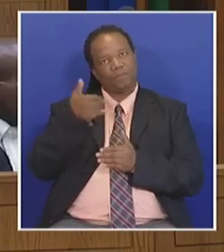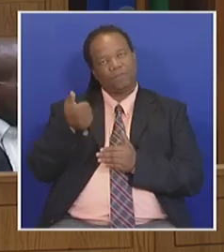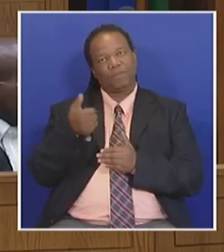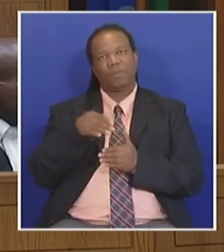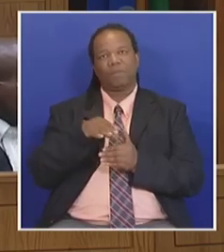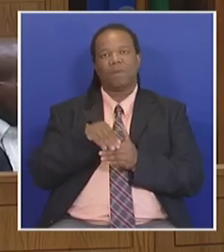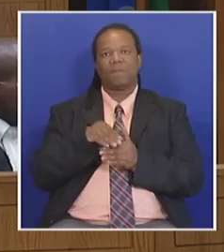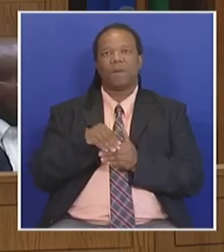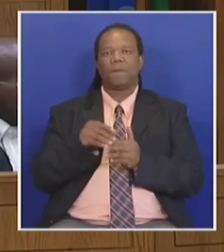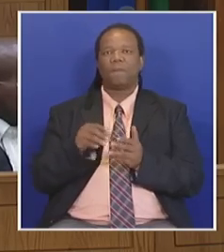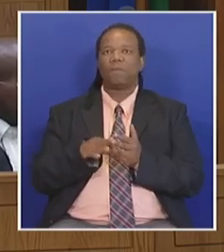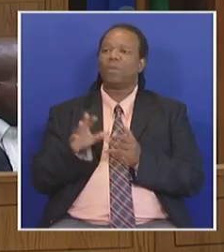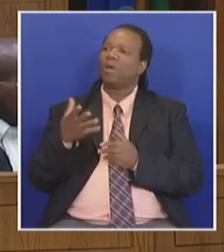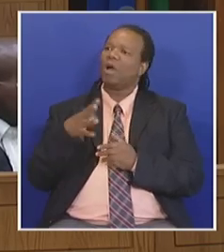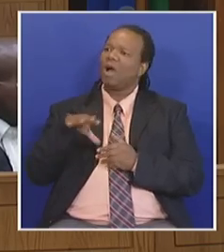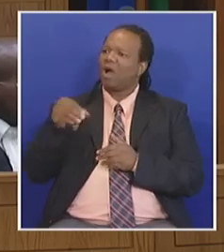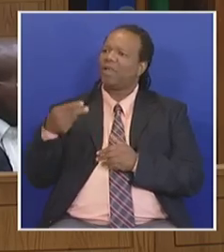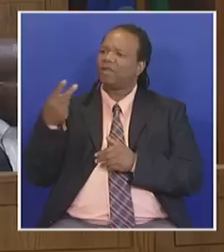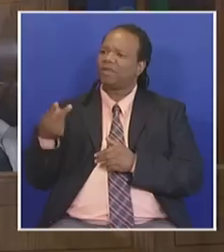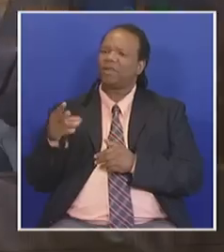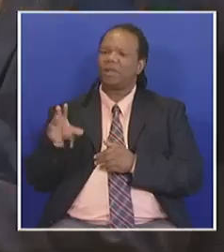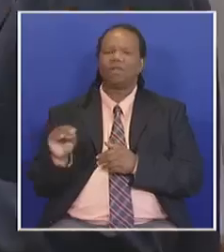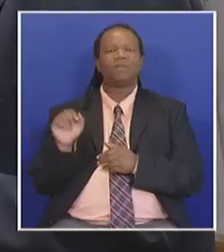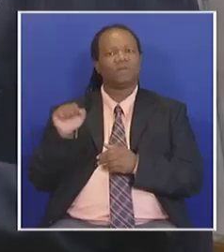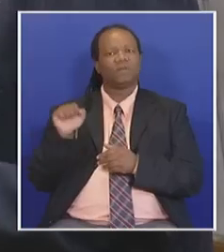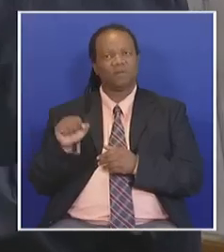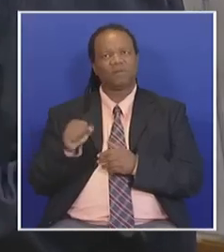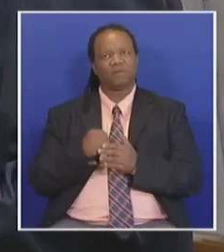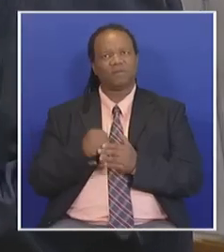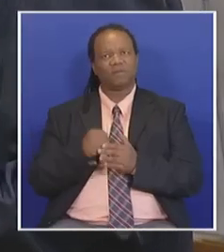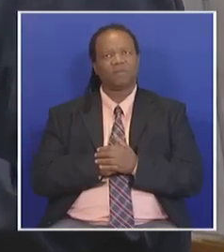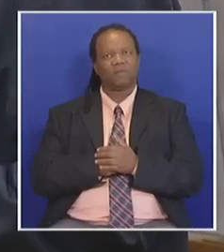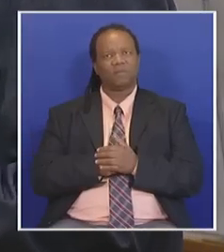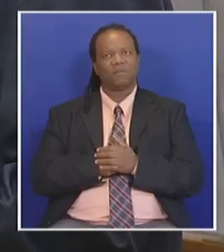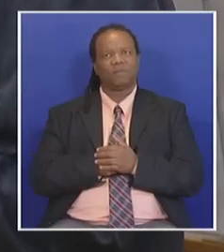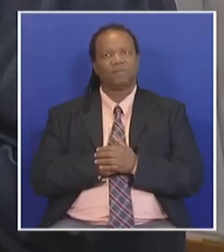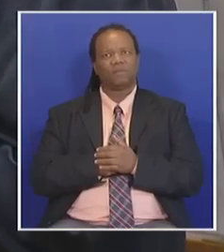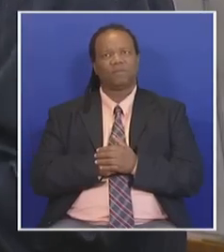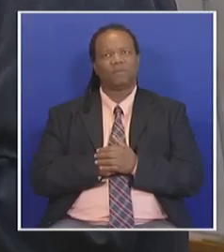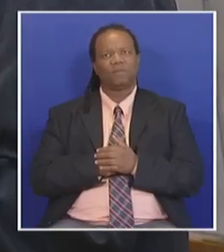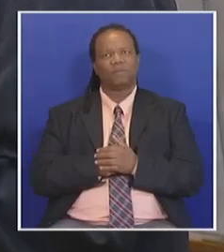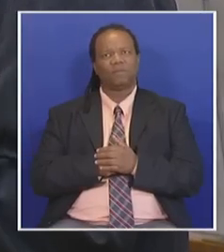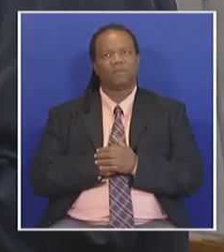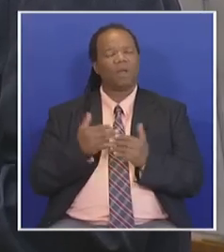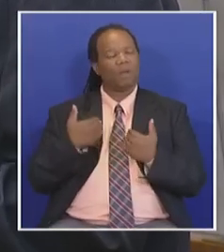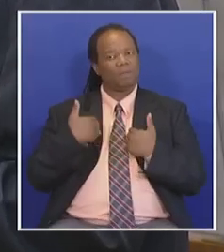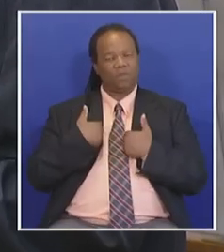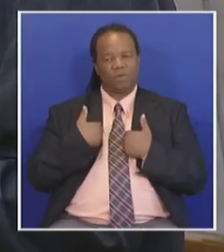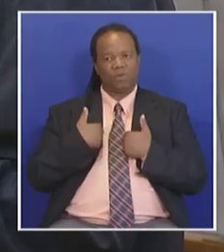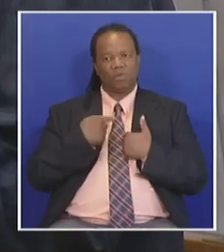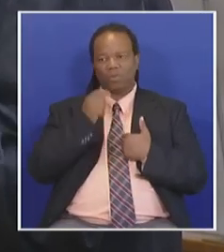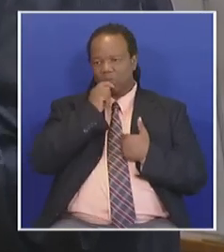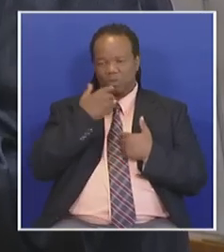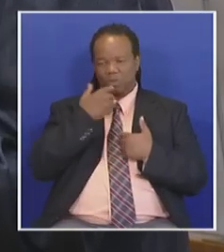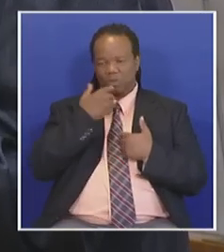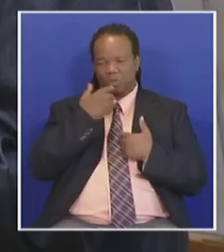You've got another one. Honourable Chair, I think I was confused because I heard that you said the